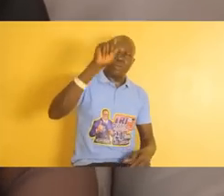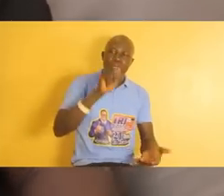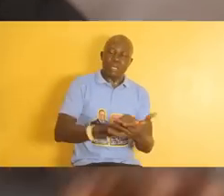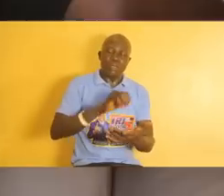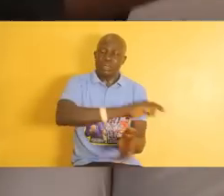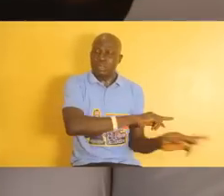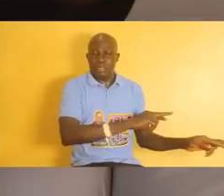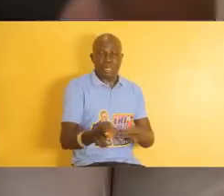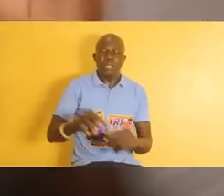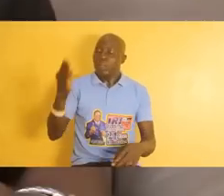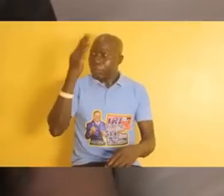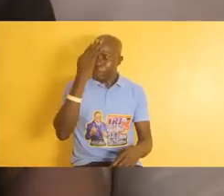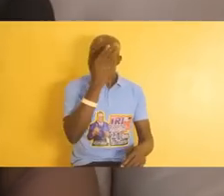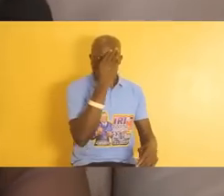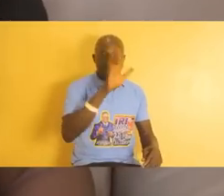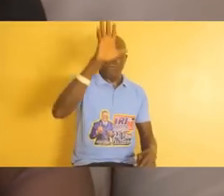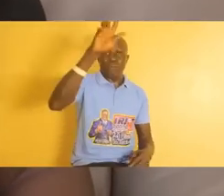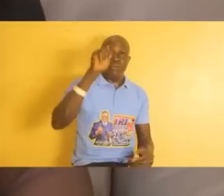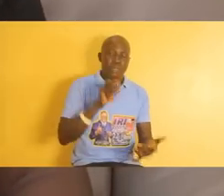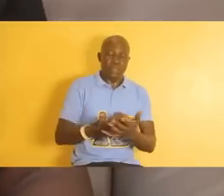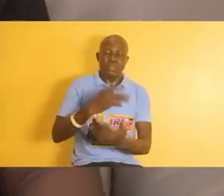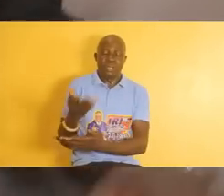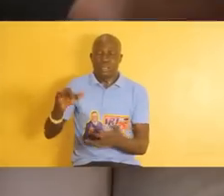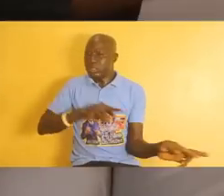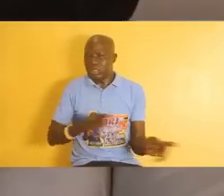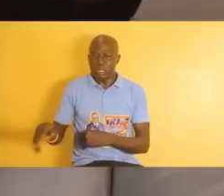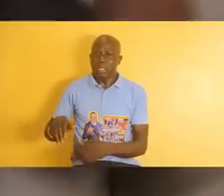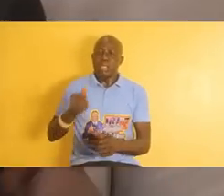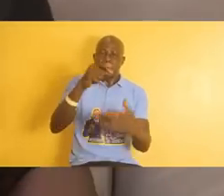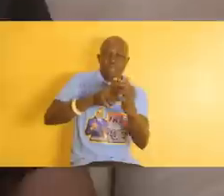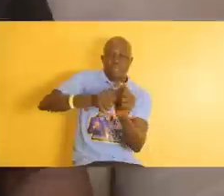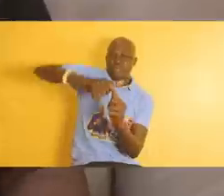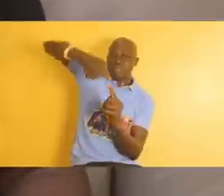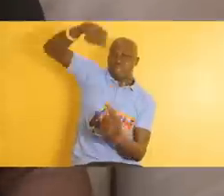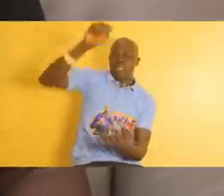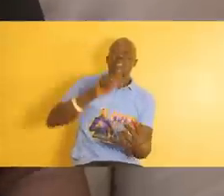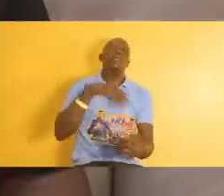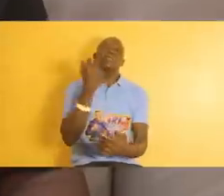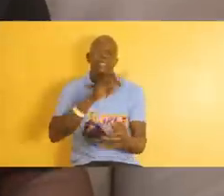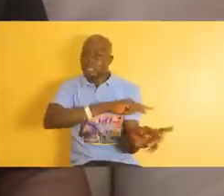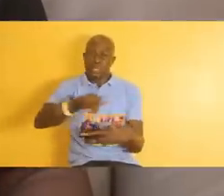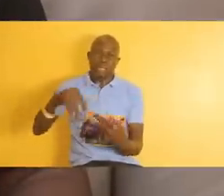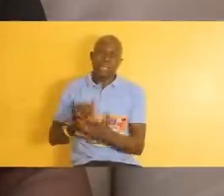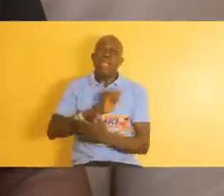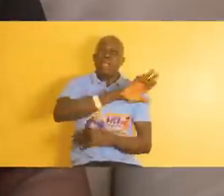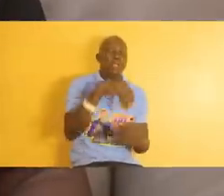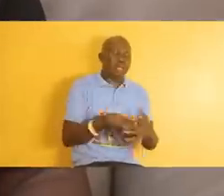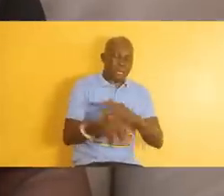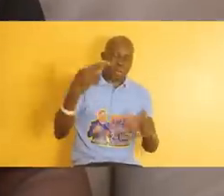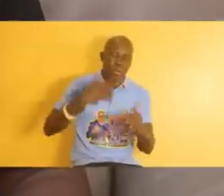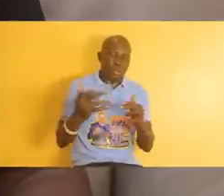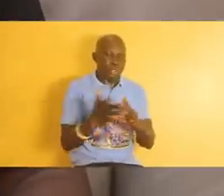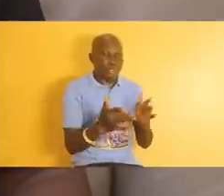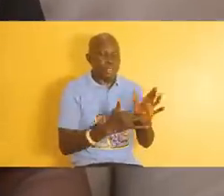lẹ̀. It's ready. Mantu 50,000. 50,000 ilewo. Ó ti wà lẹ̀. It's ready. Candle 50,000. 50,000 ìmọ̀lẹ̀. Ó ti wà lẹ̀. It's ready. Ẹjẹ̀jẹ̀ má dédé